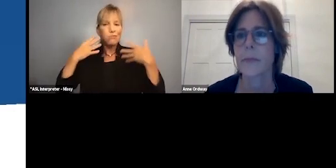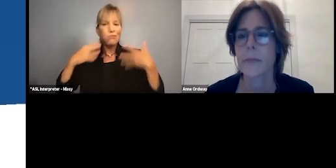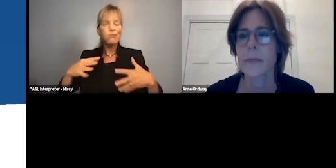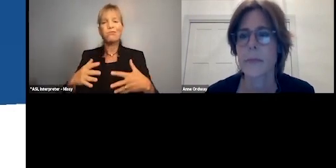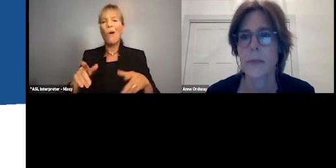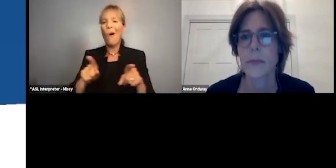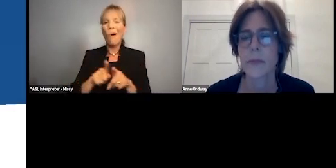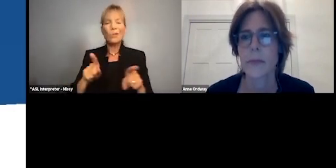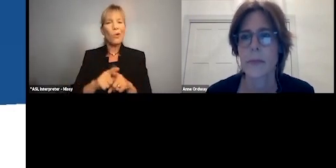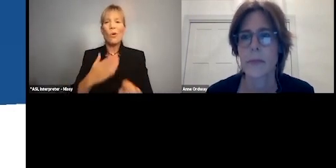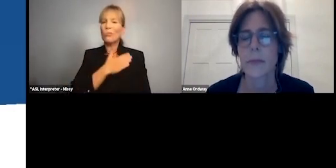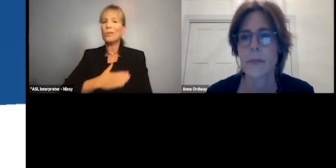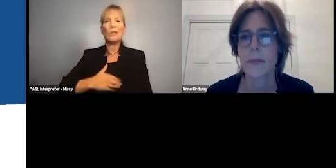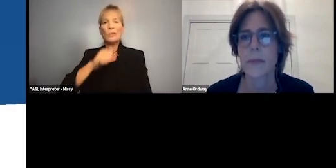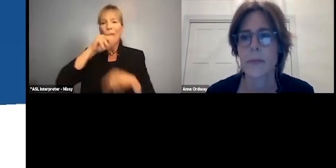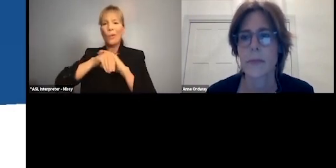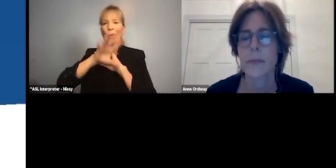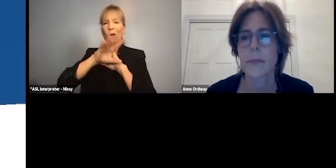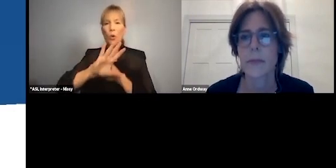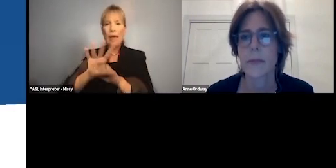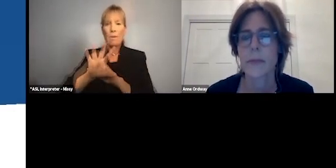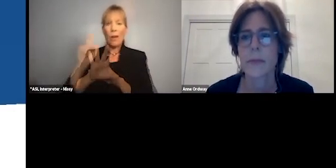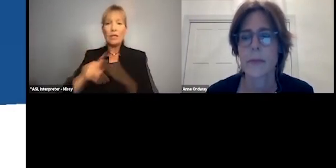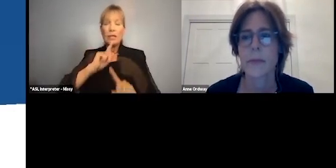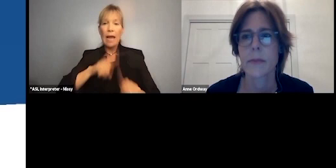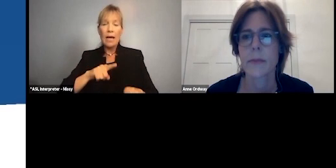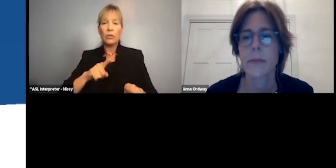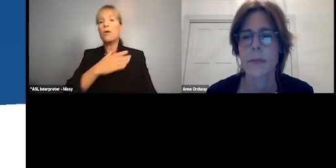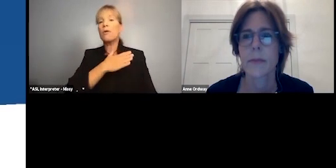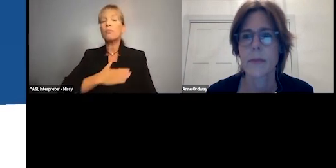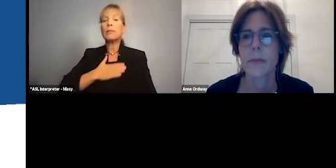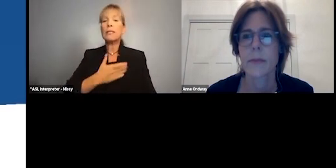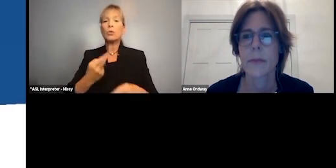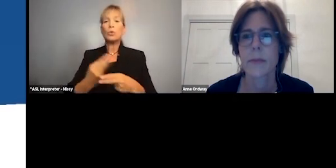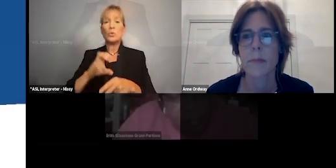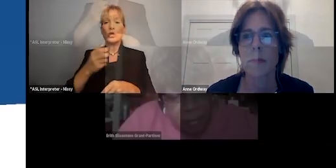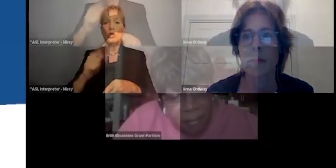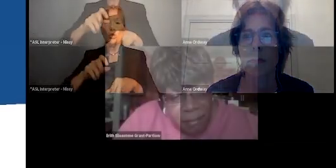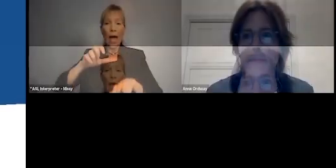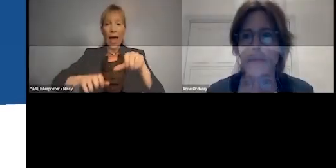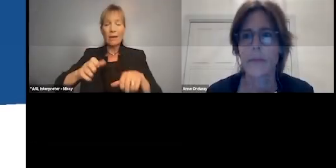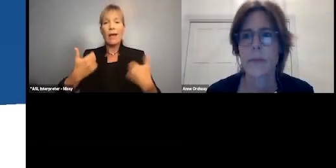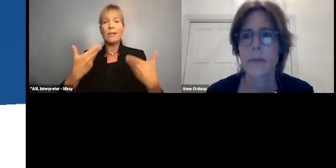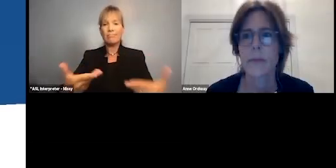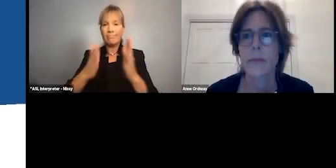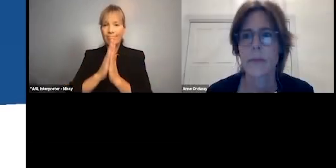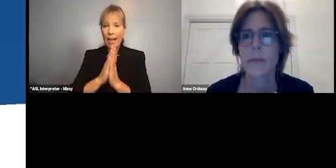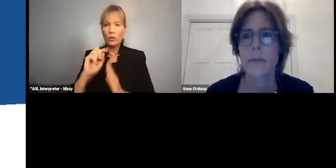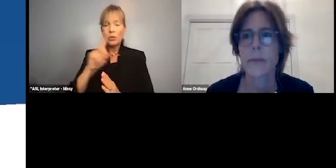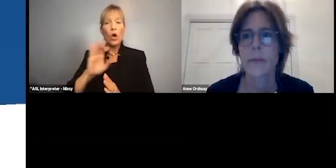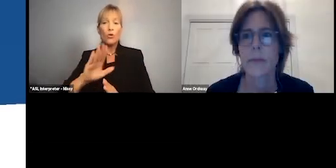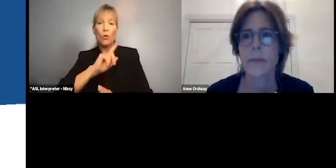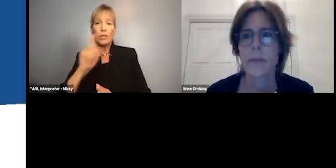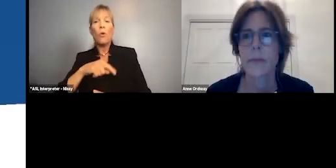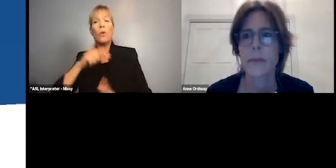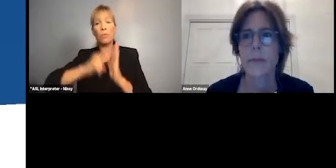you do not turn on your webcam. During the Q&A, please use the chat box to ask a question. Your question will be